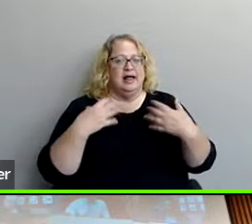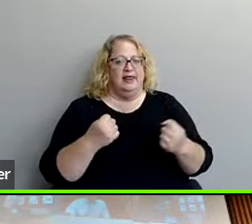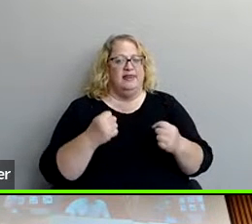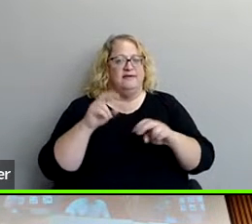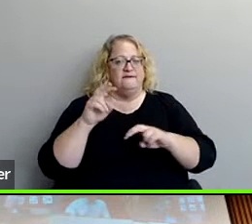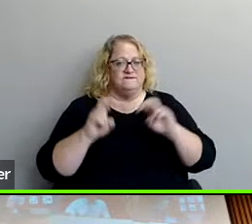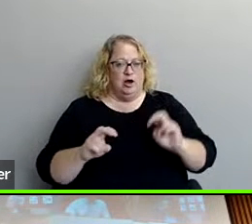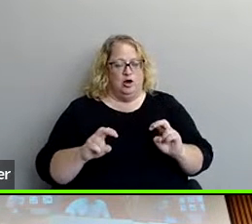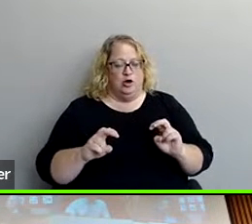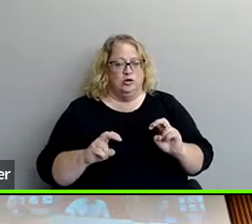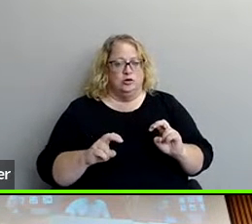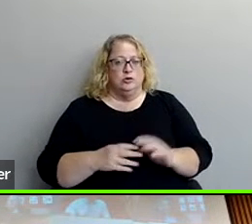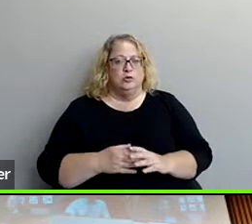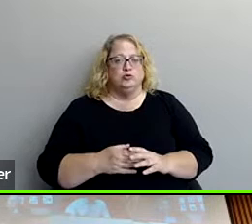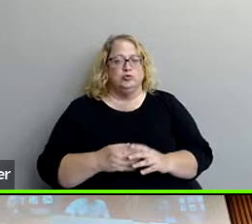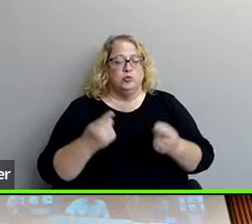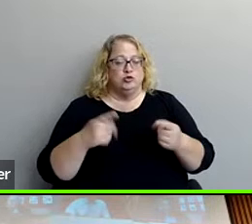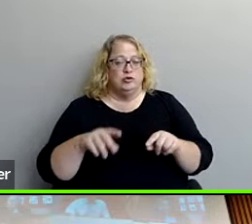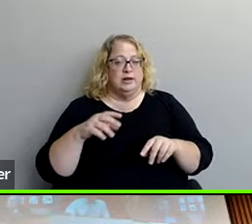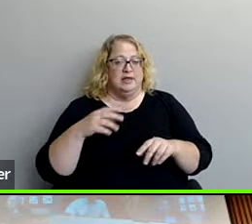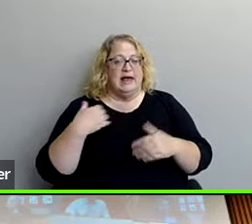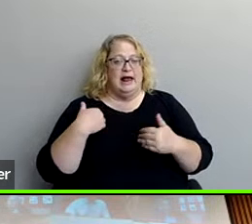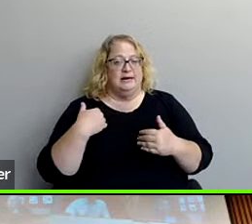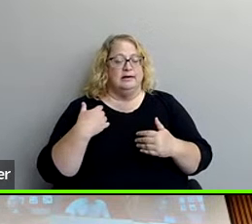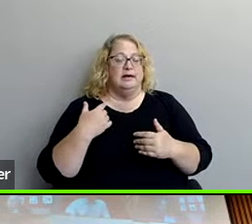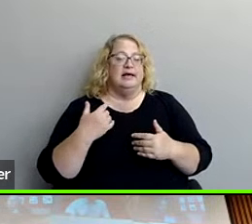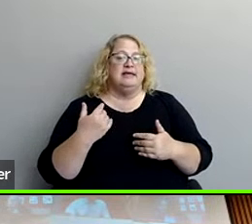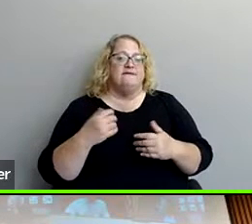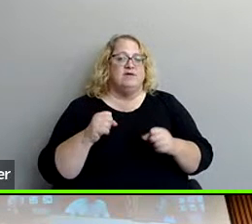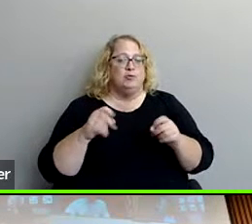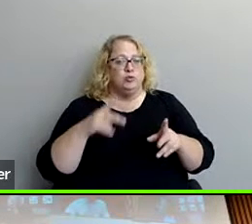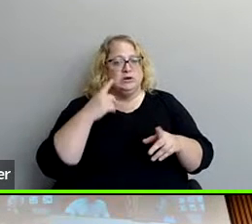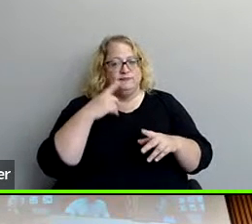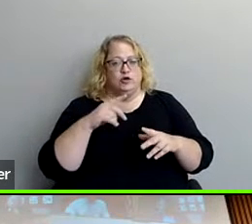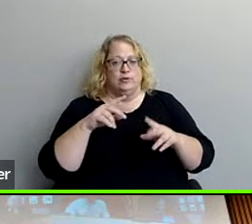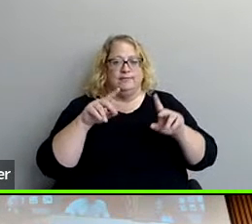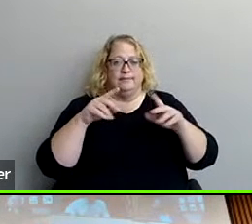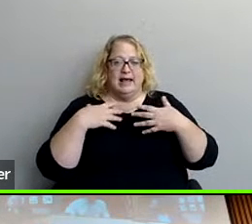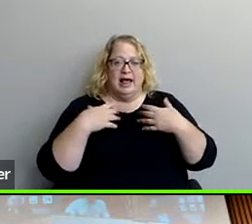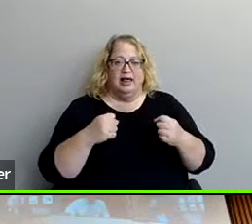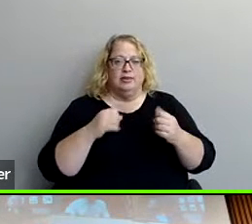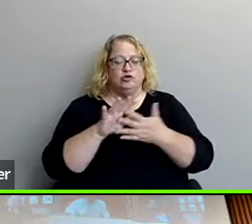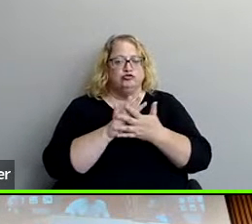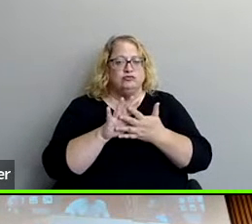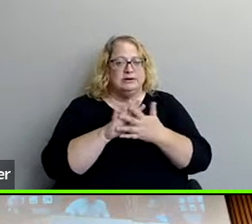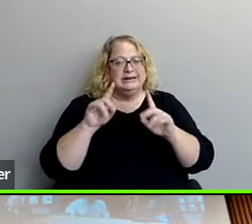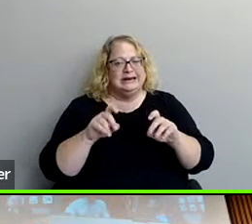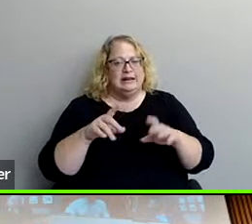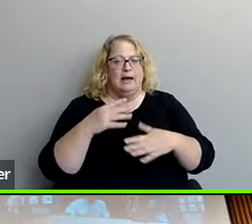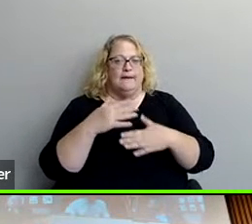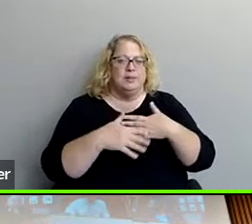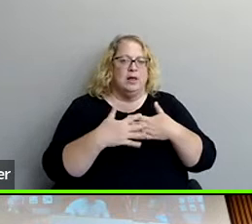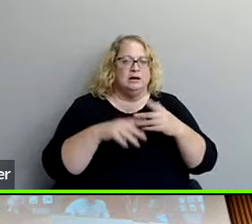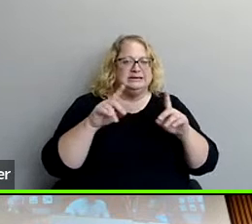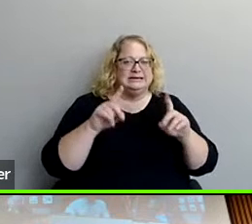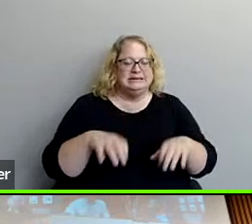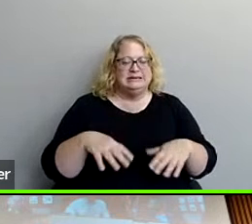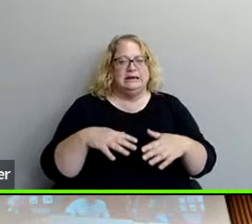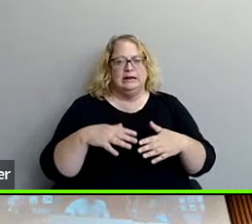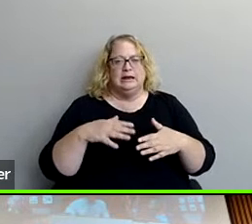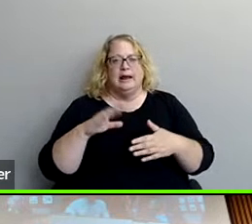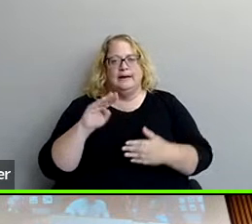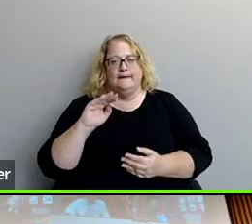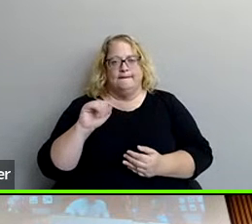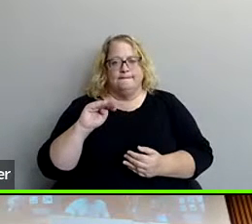So within that health fair, staff have opportunities to get health screenings like blood testing and mammograms and things like